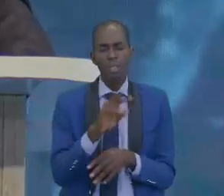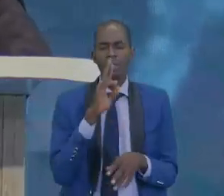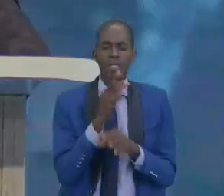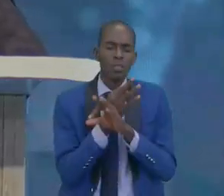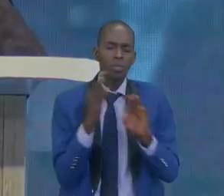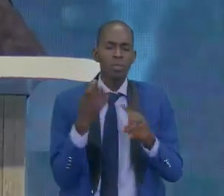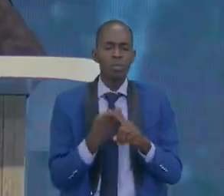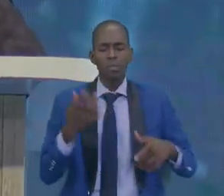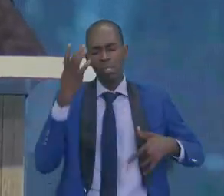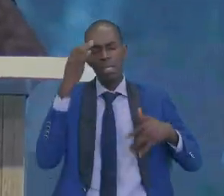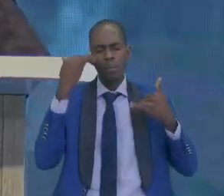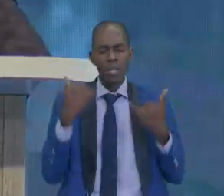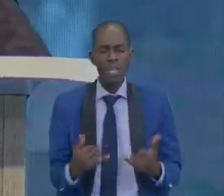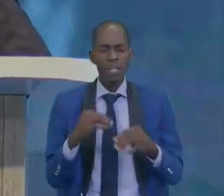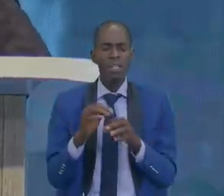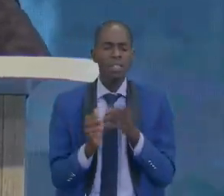disease right now.